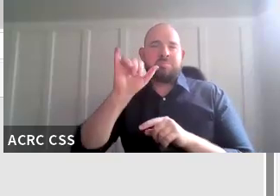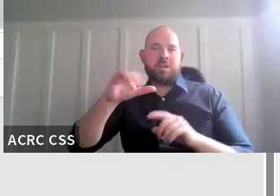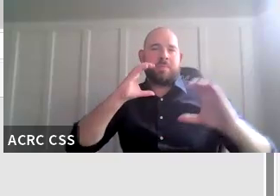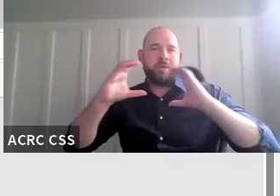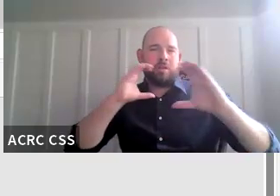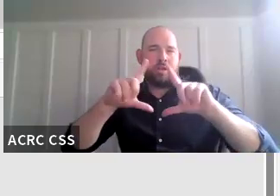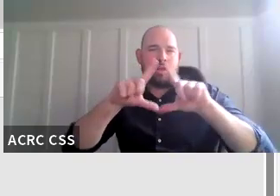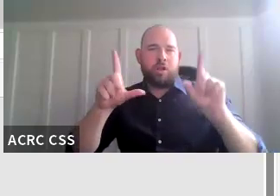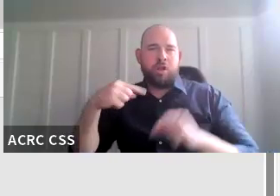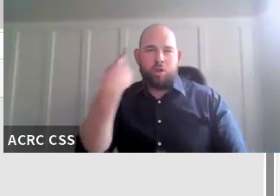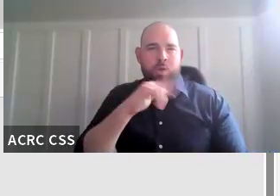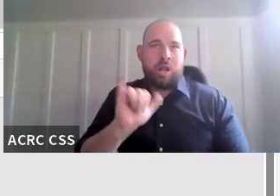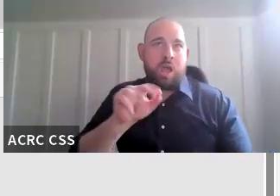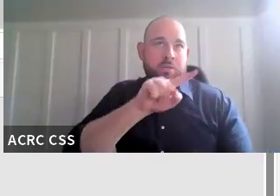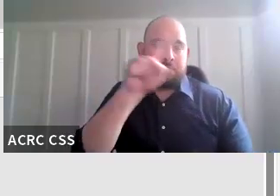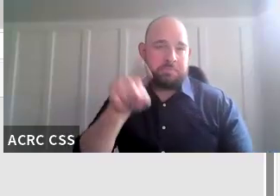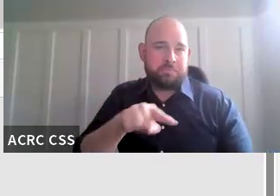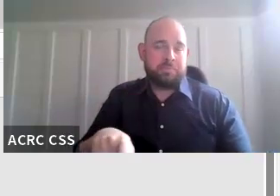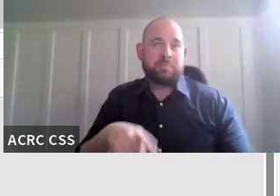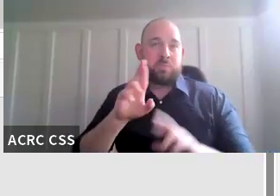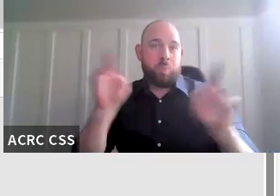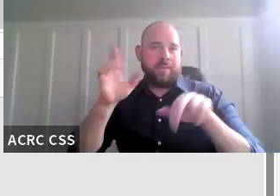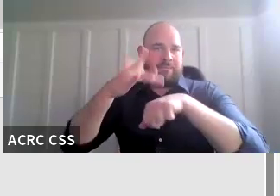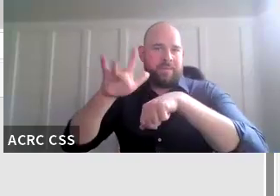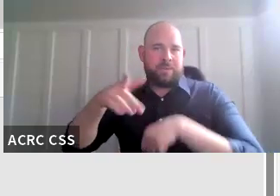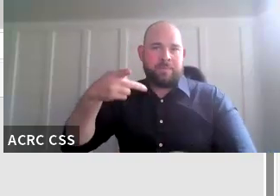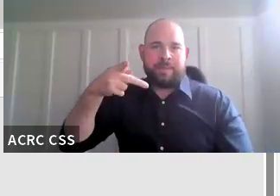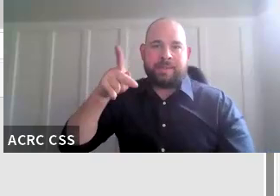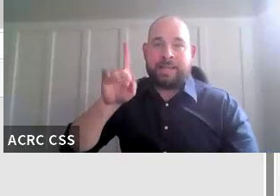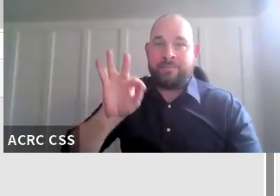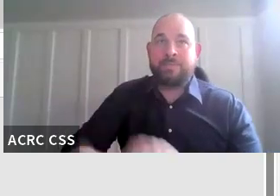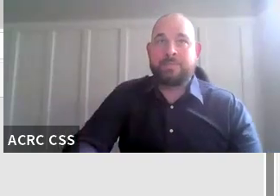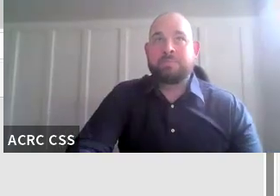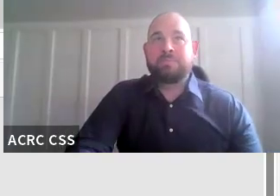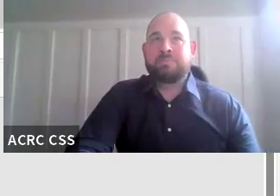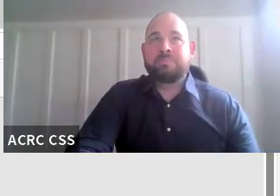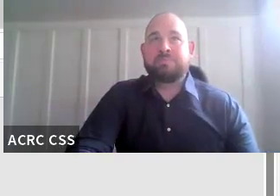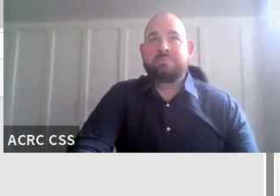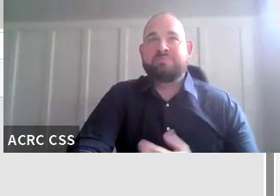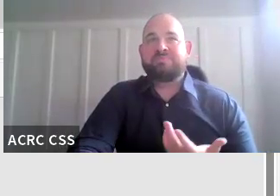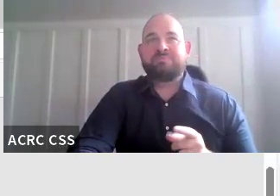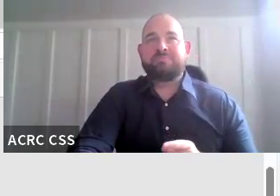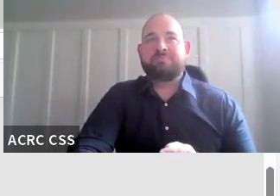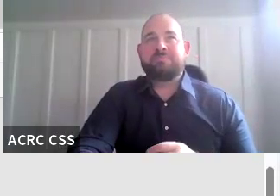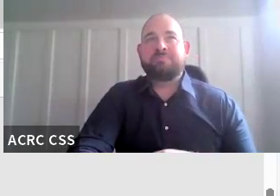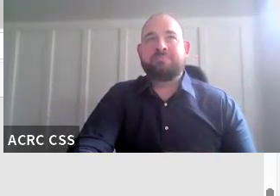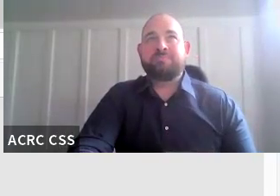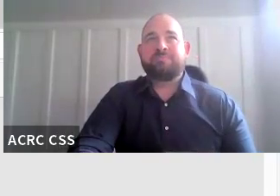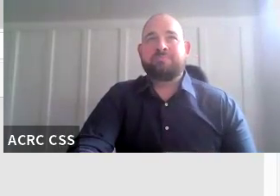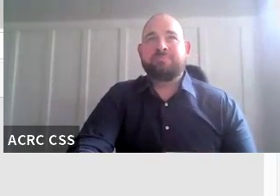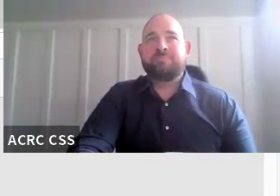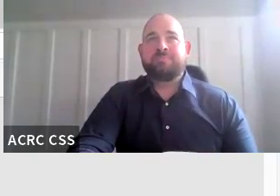click English. And then these are what the communication cards look like. So these are readily available as a